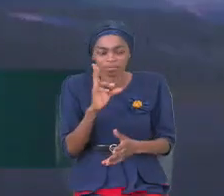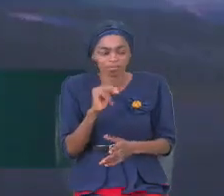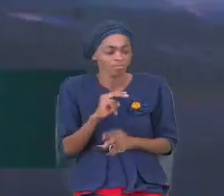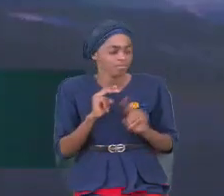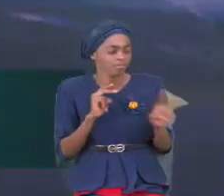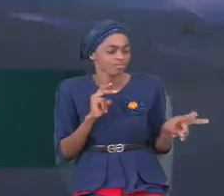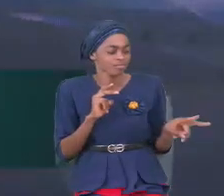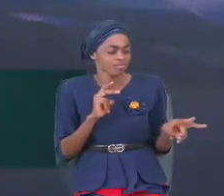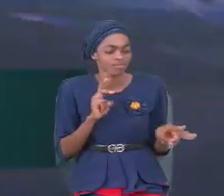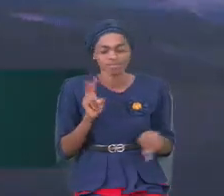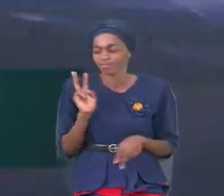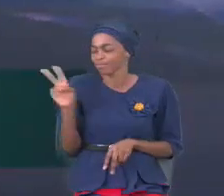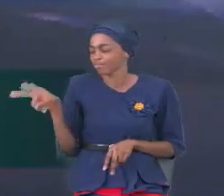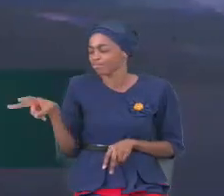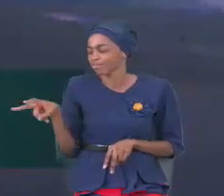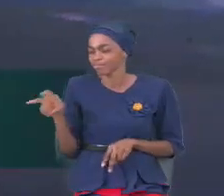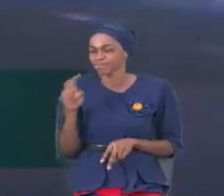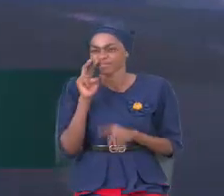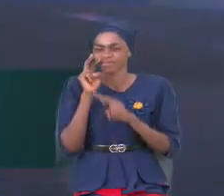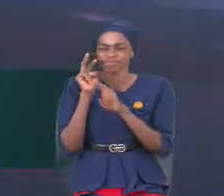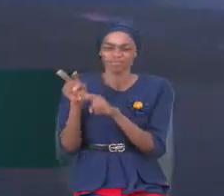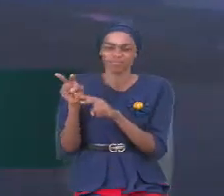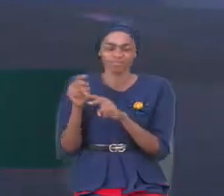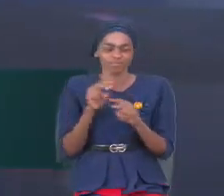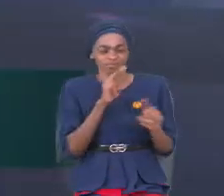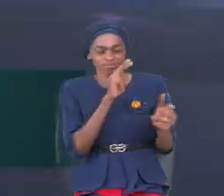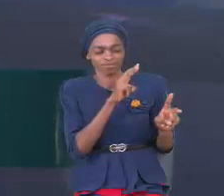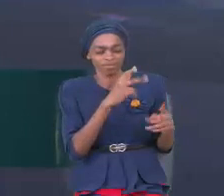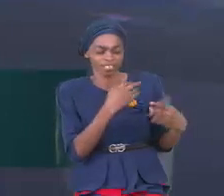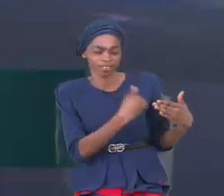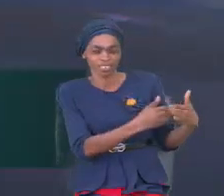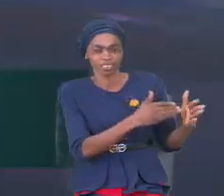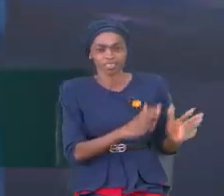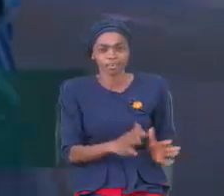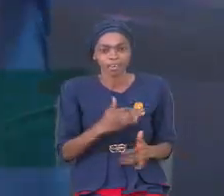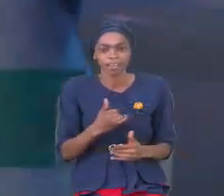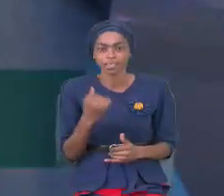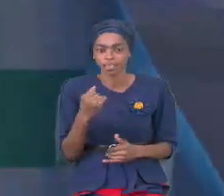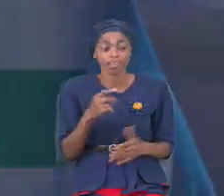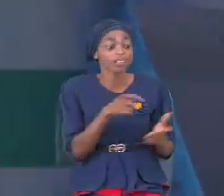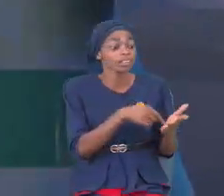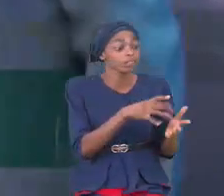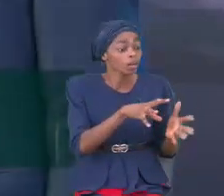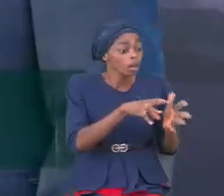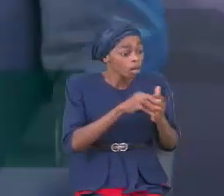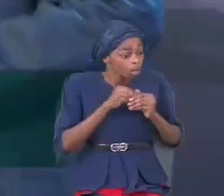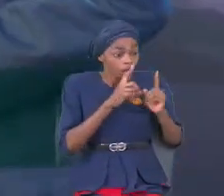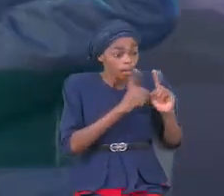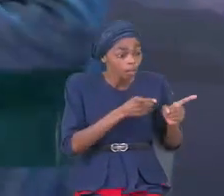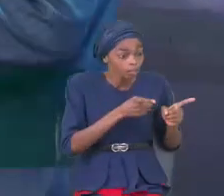behind, looking to your neighbor. Is he also accepting? That's none of your business. I